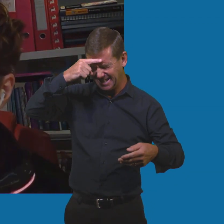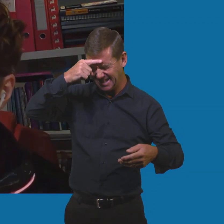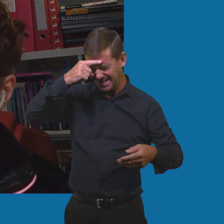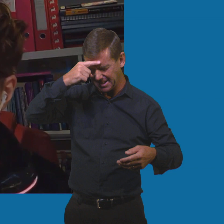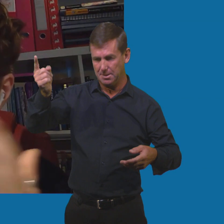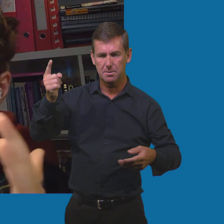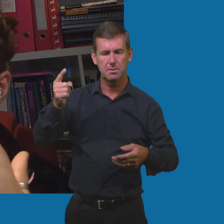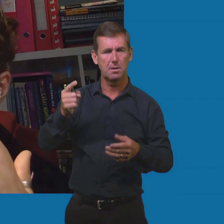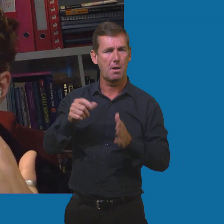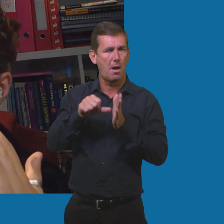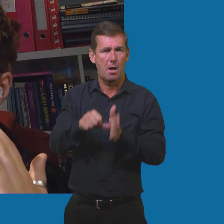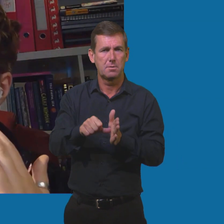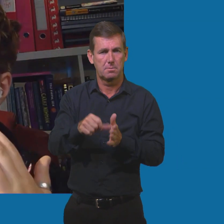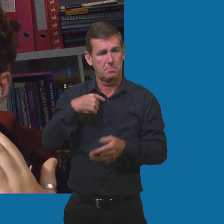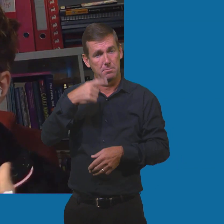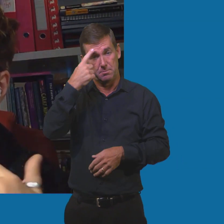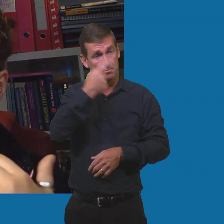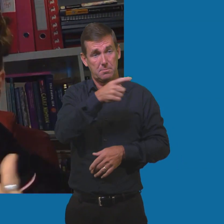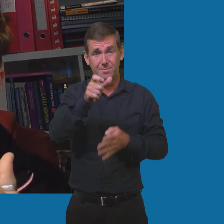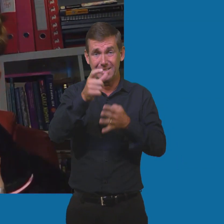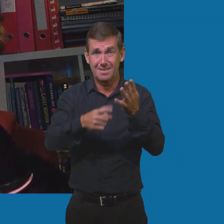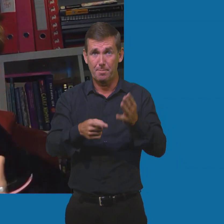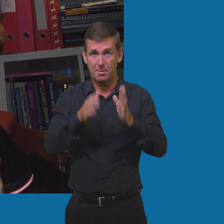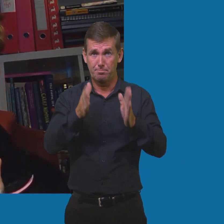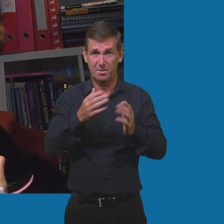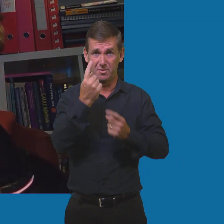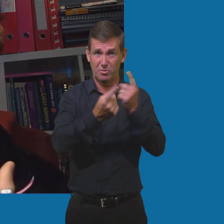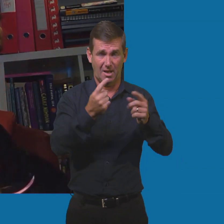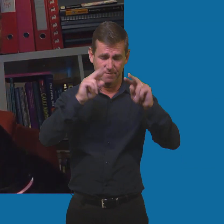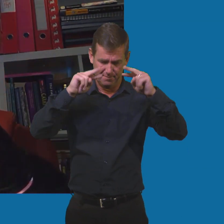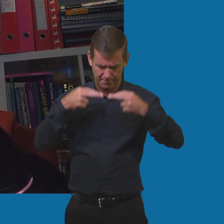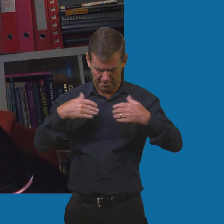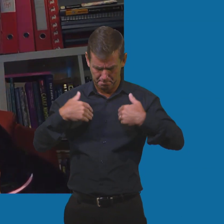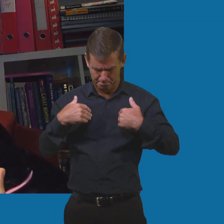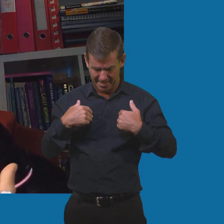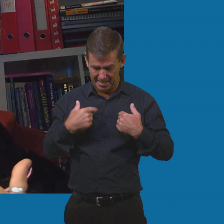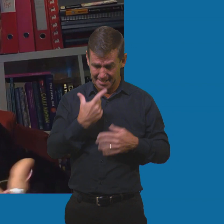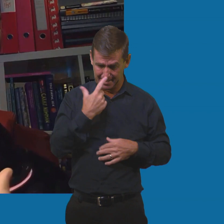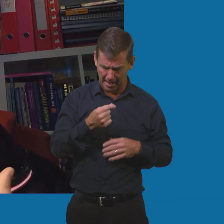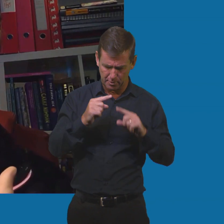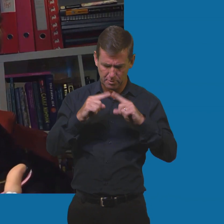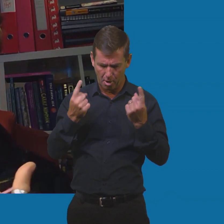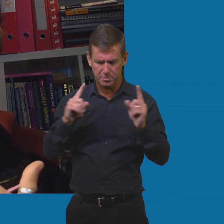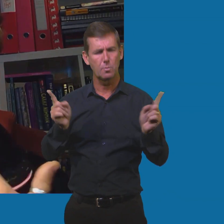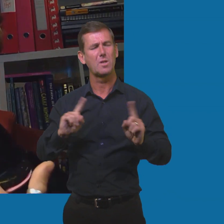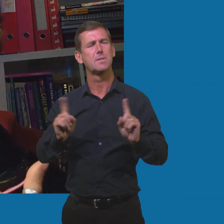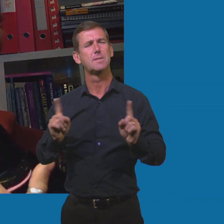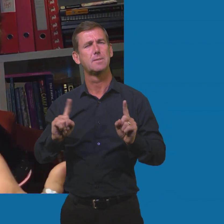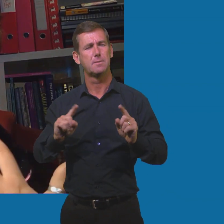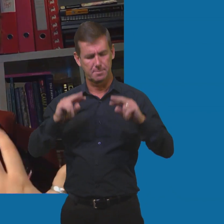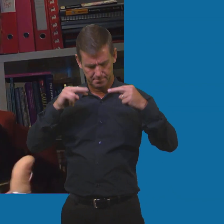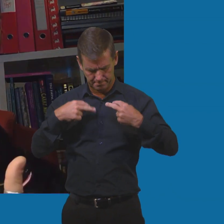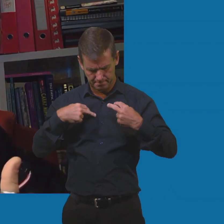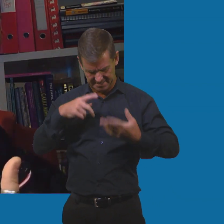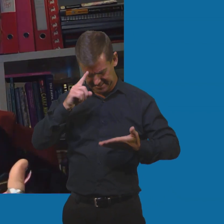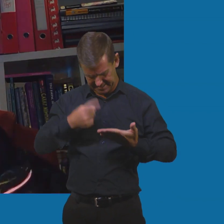starts dating on any format, you have to work out your relationship with your own body, because we need to be